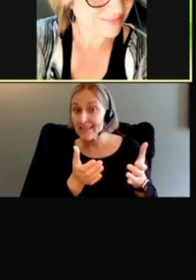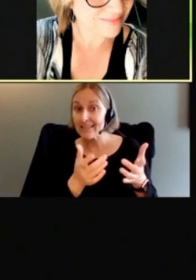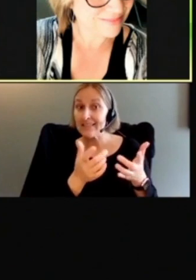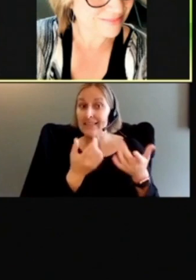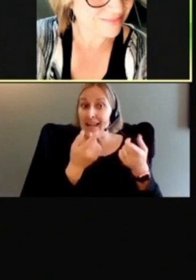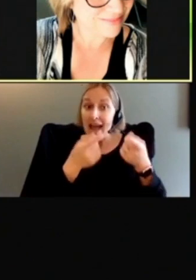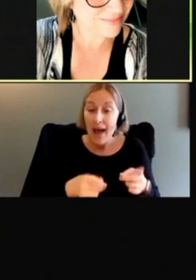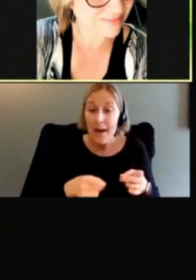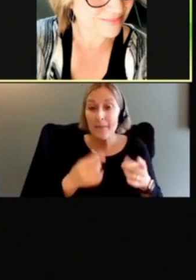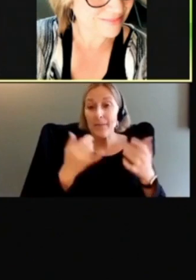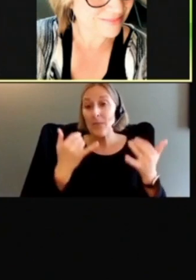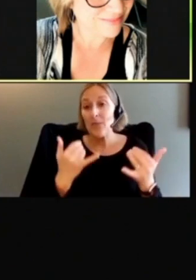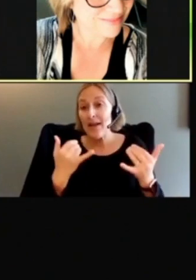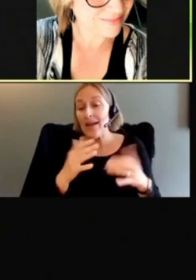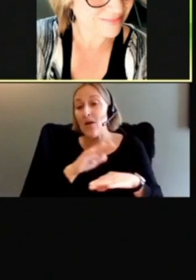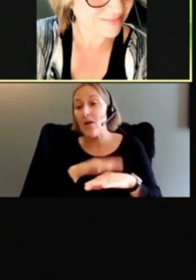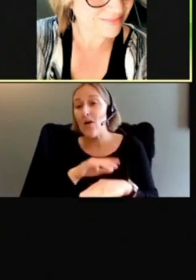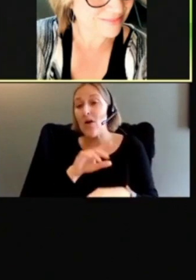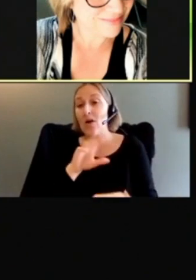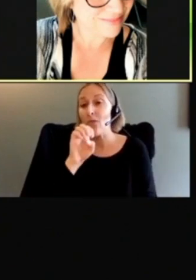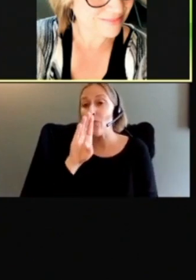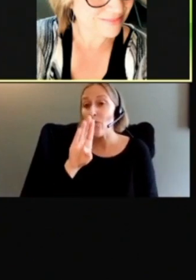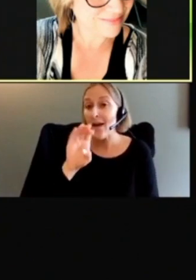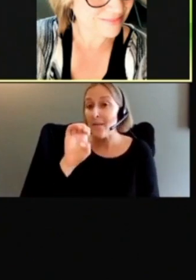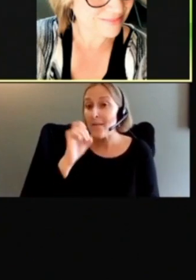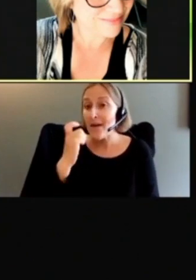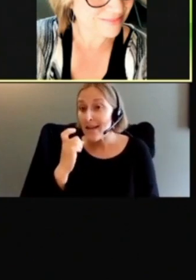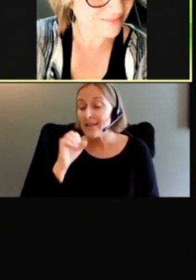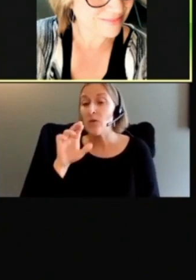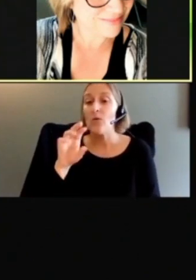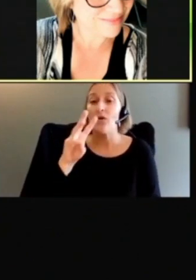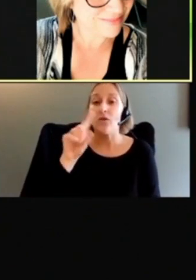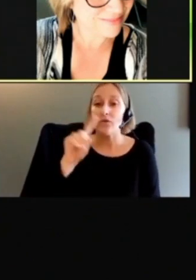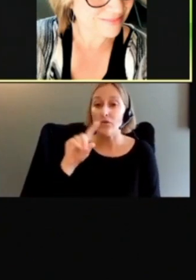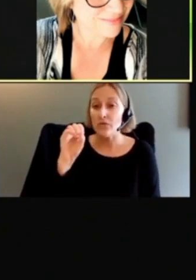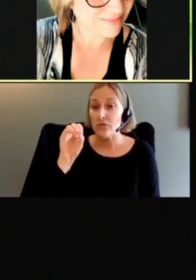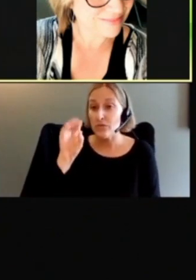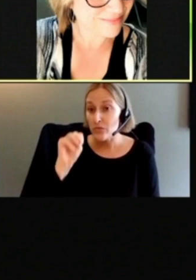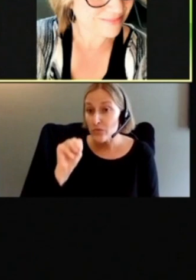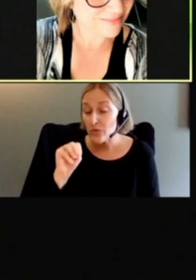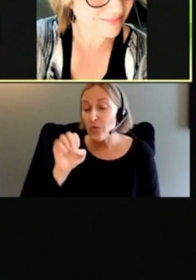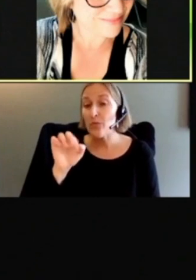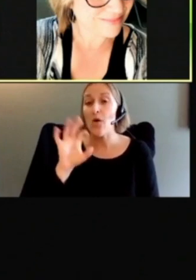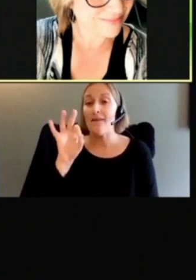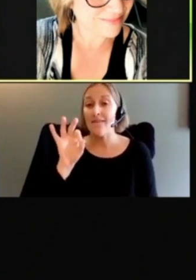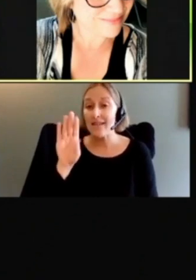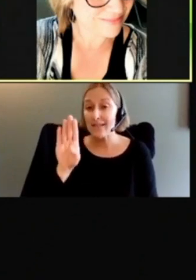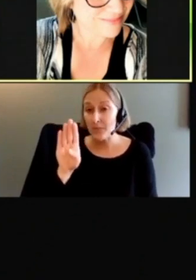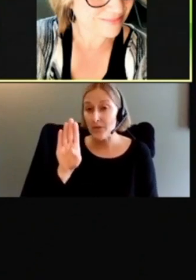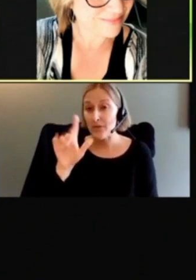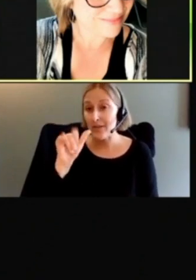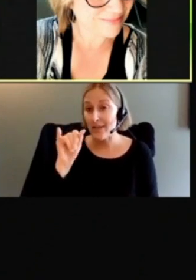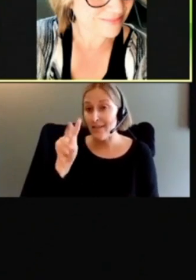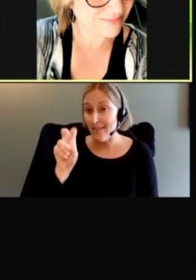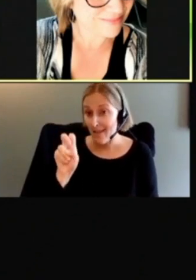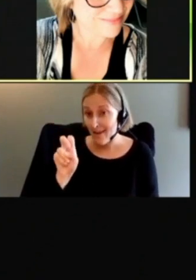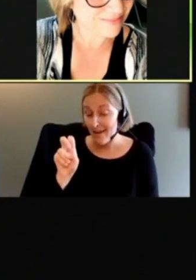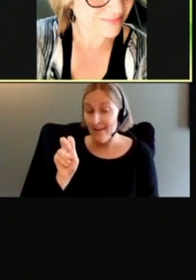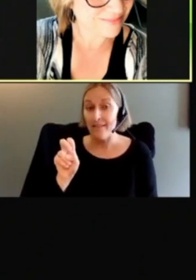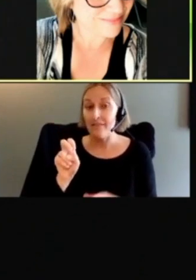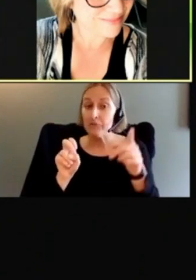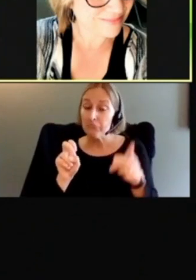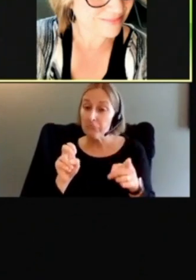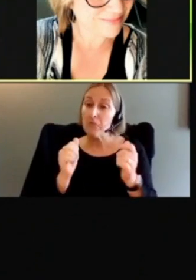like WebEx, Zoom, Google Hangouts, or Facebook Live. And even with this, there